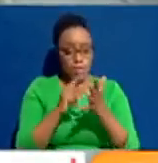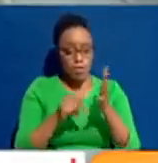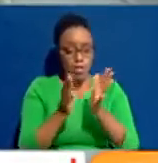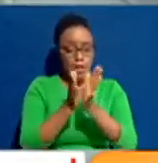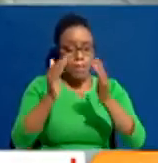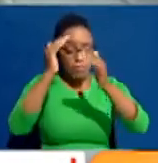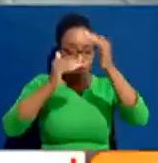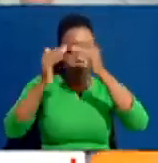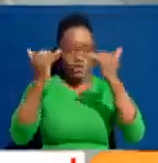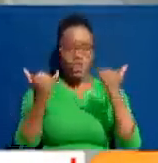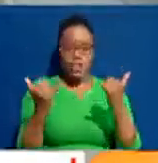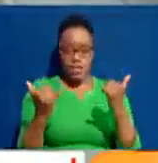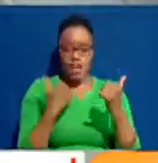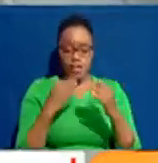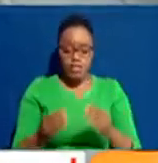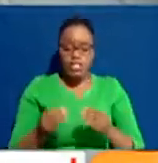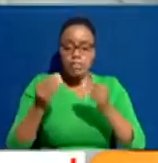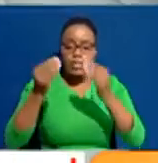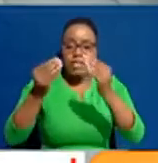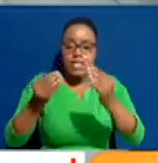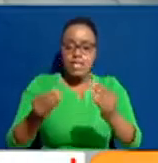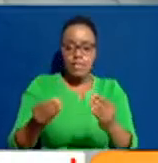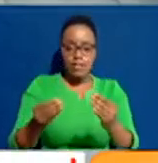public universities are being given